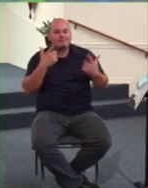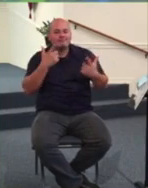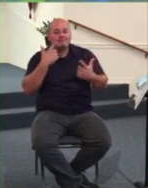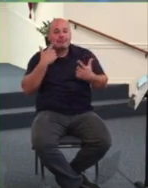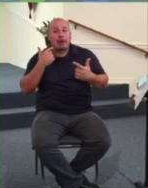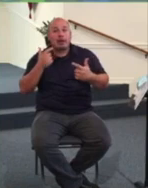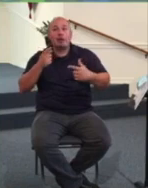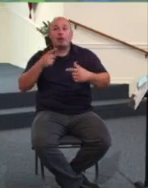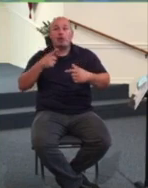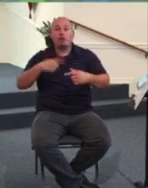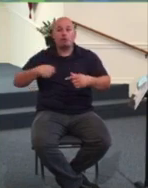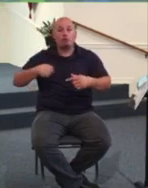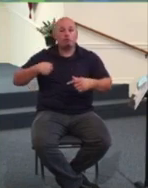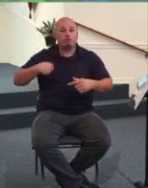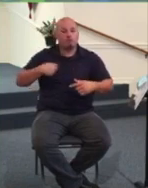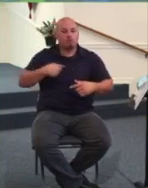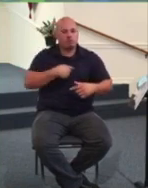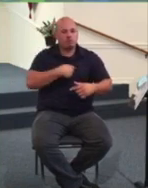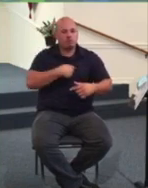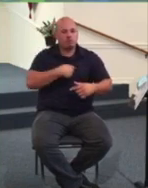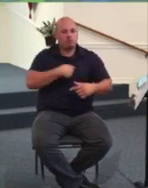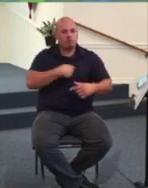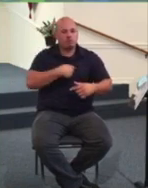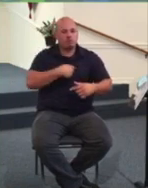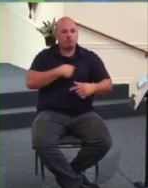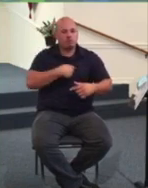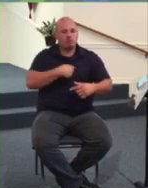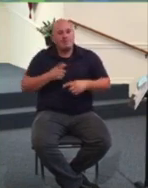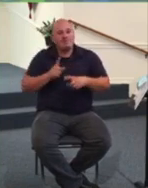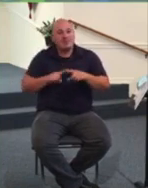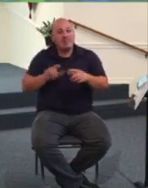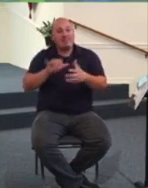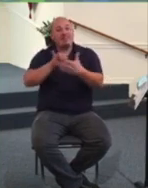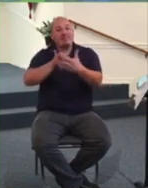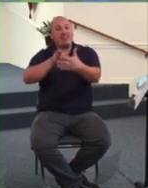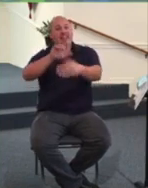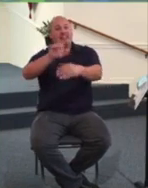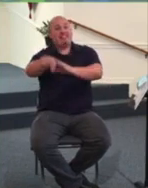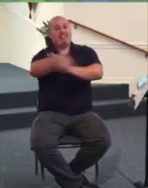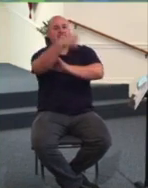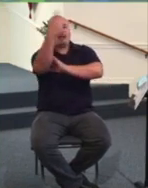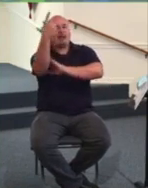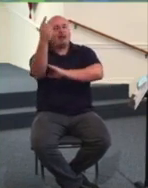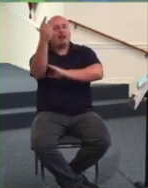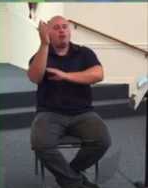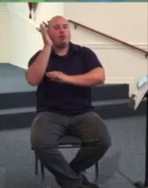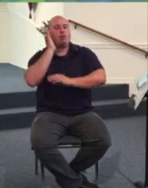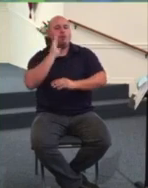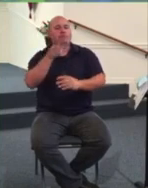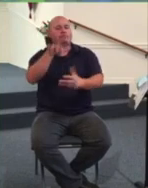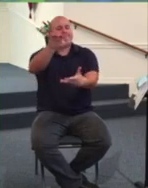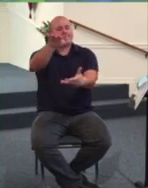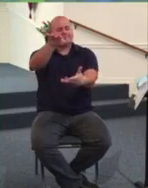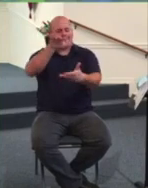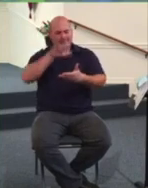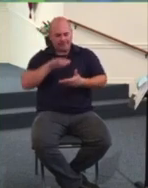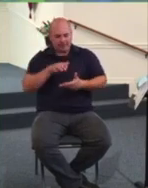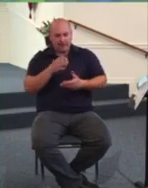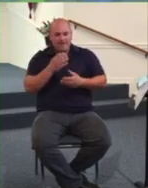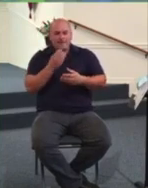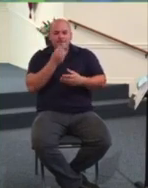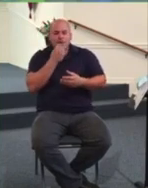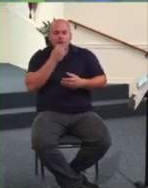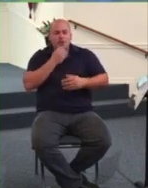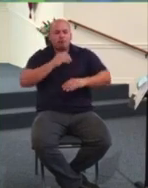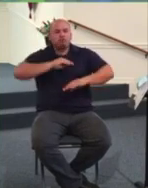again. If you have God, then if you're poor, it's okay, because you know God will provide